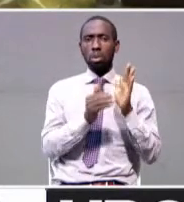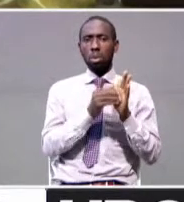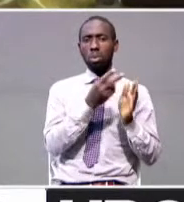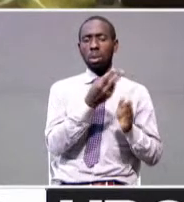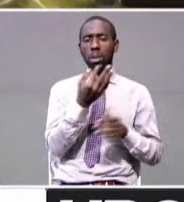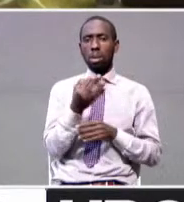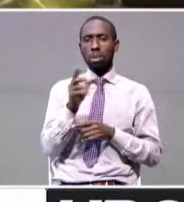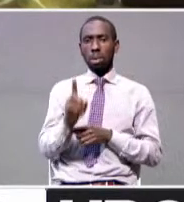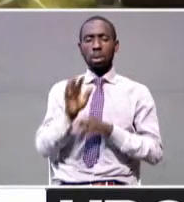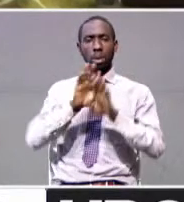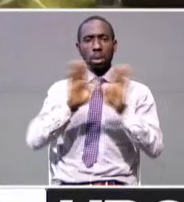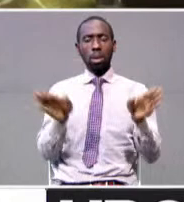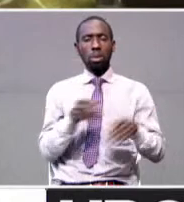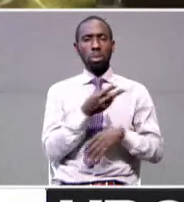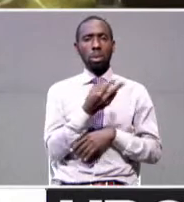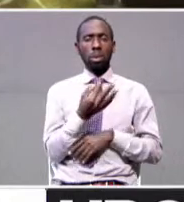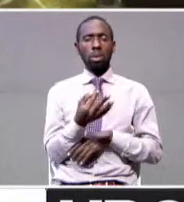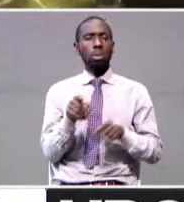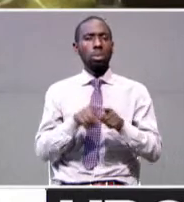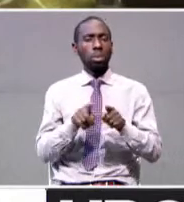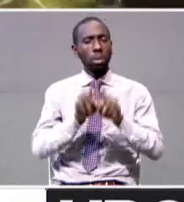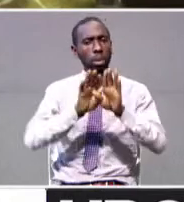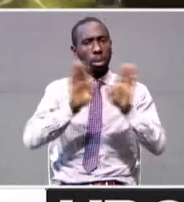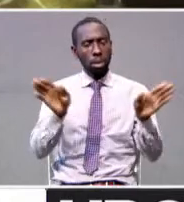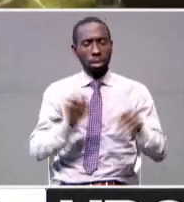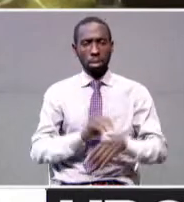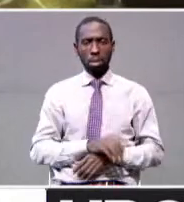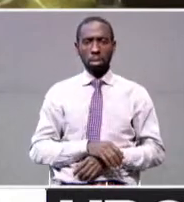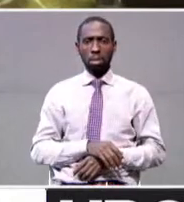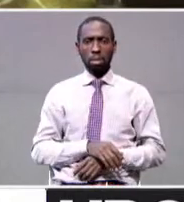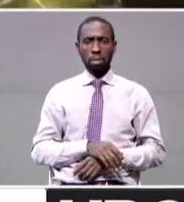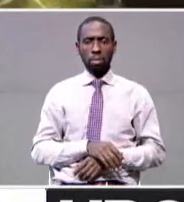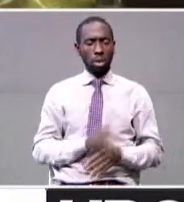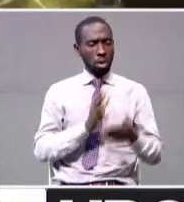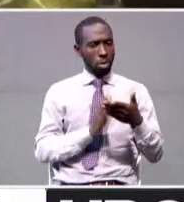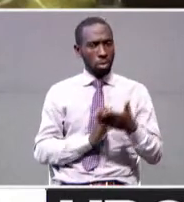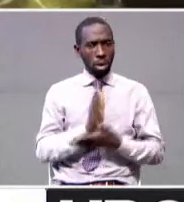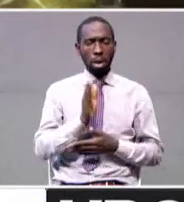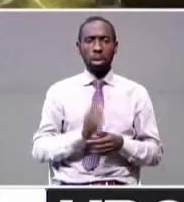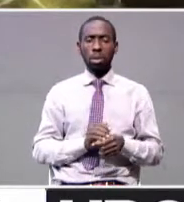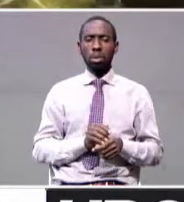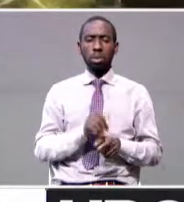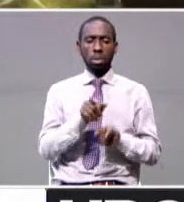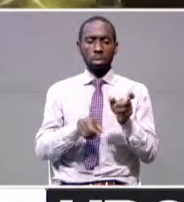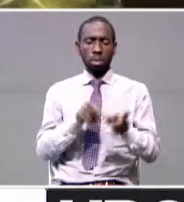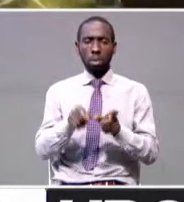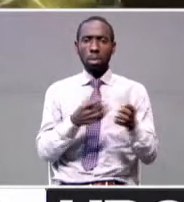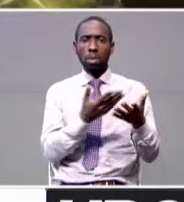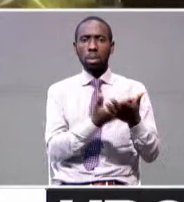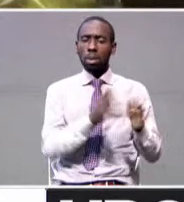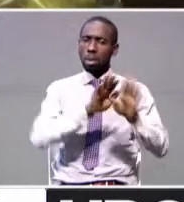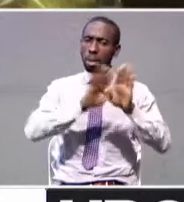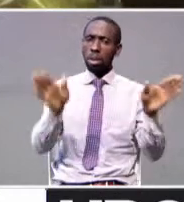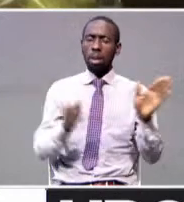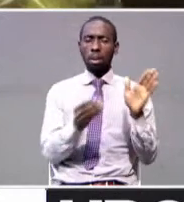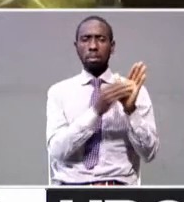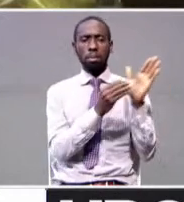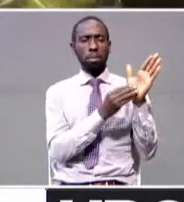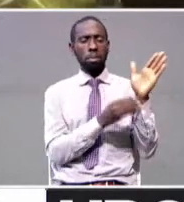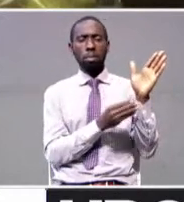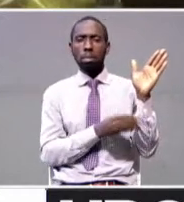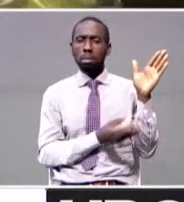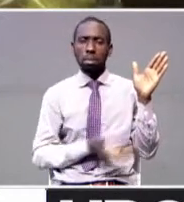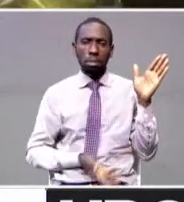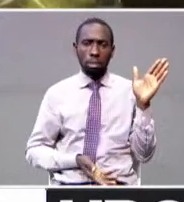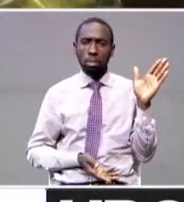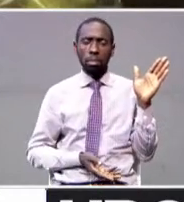clear, 28.3 is clear about the rights of those in detention. Clearly, they